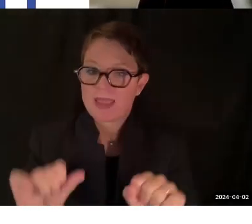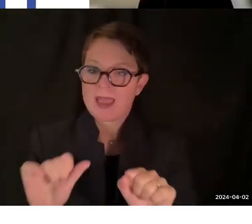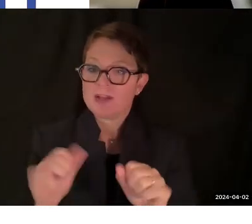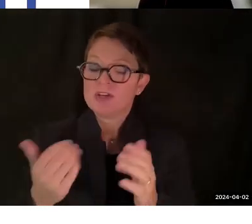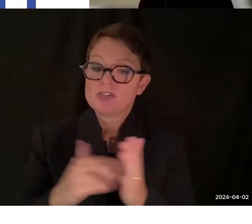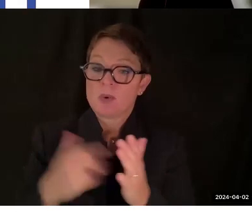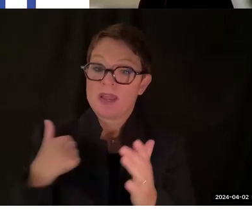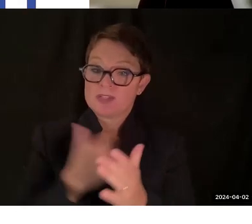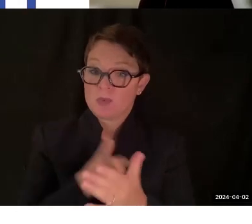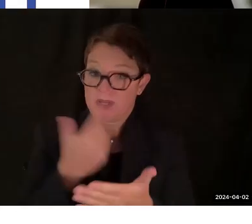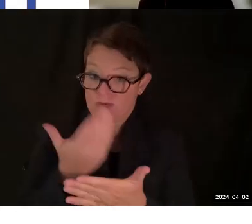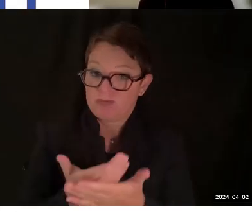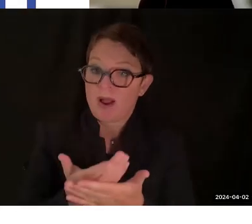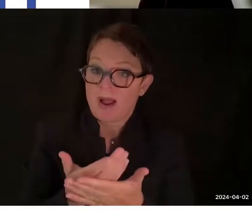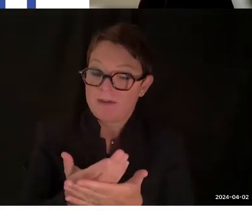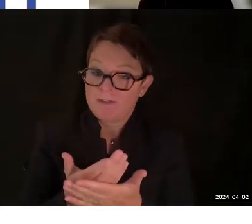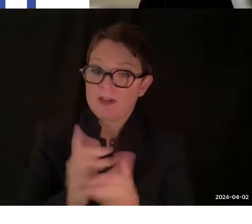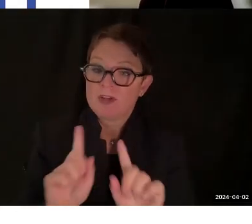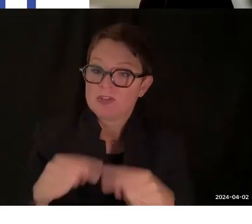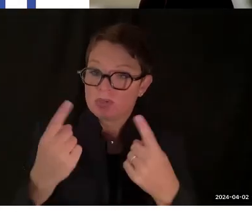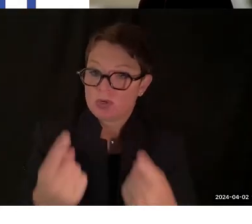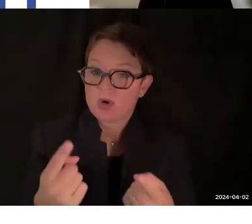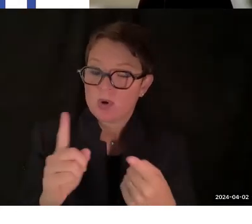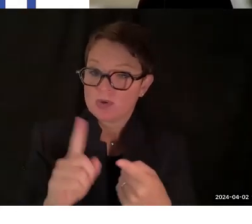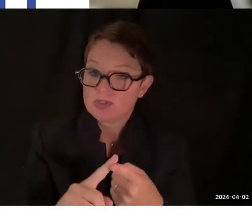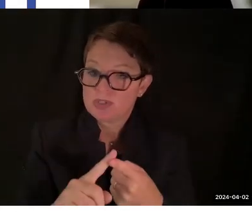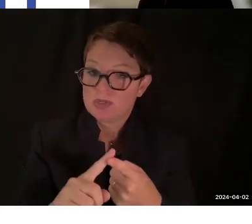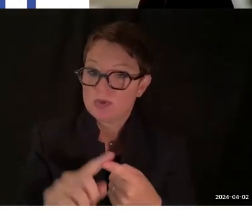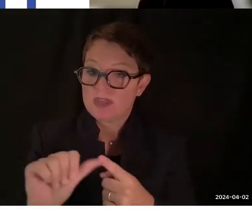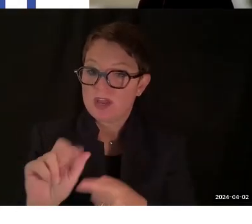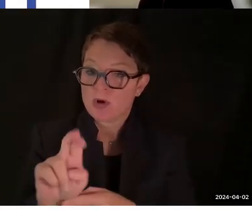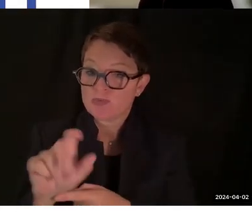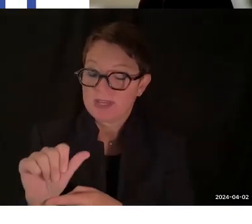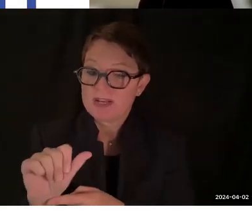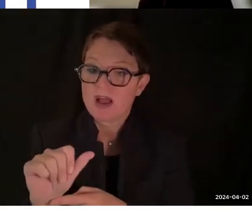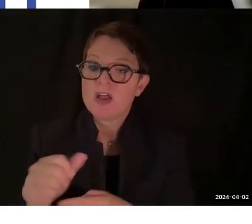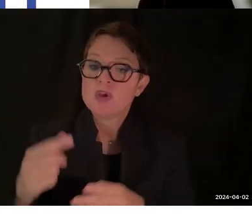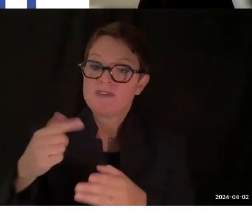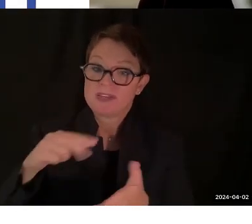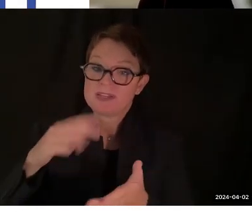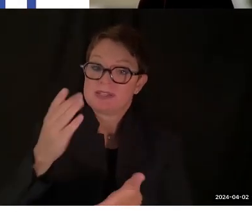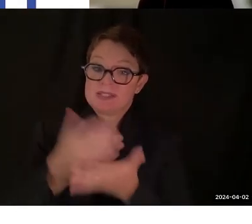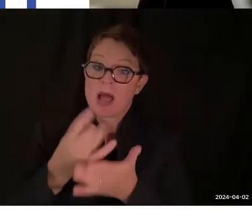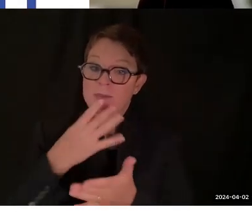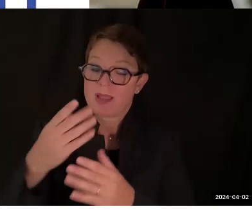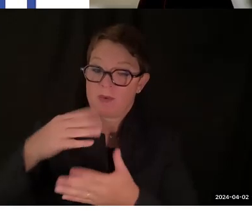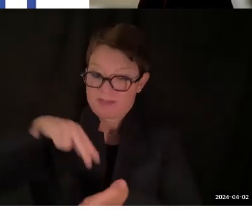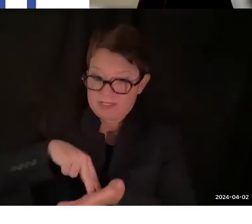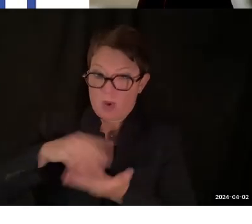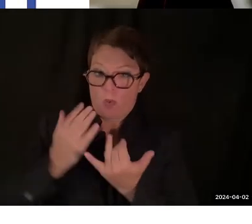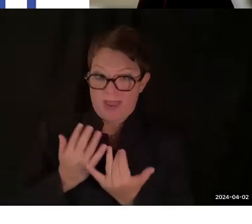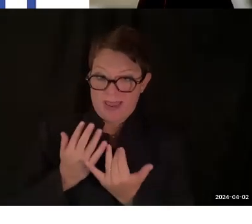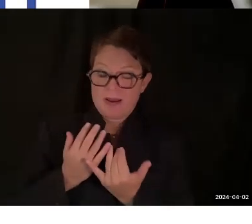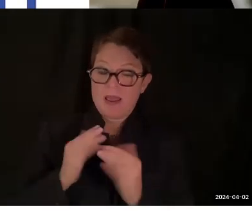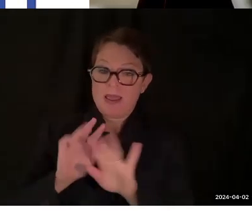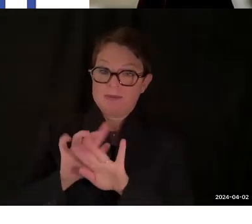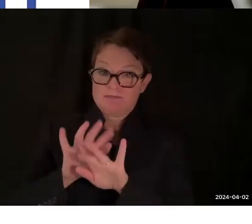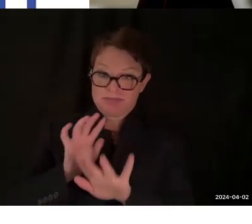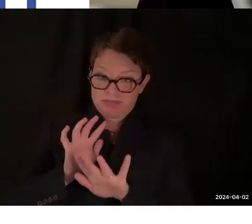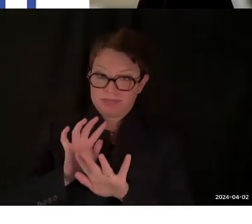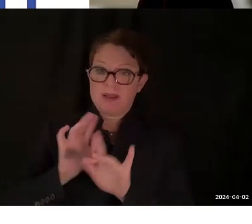as we arrive to go to the arena. For the pregame environment, we have a much